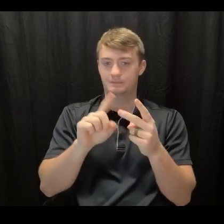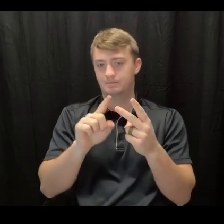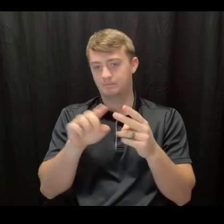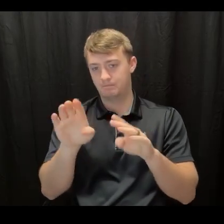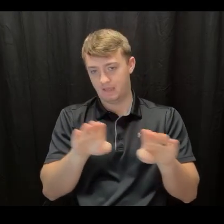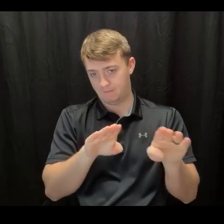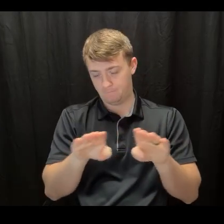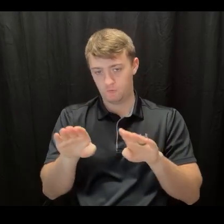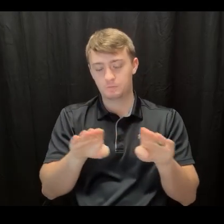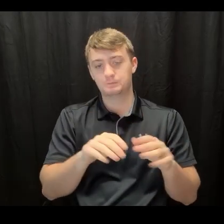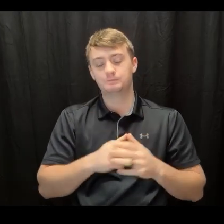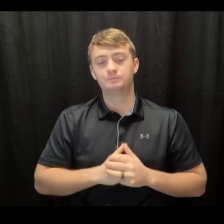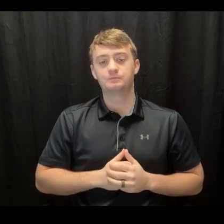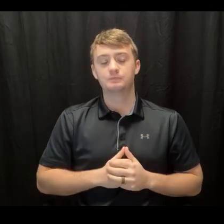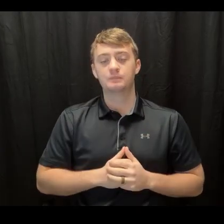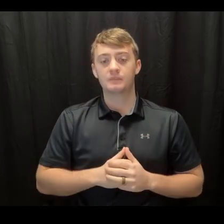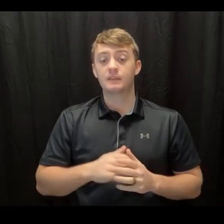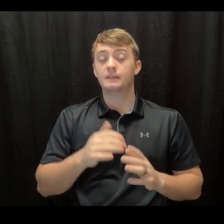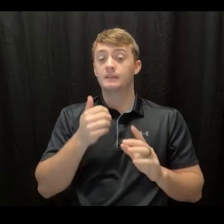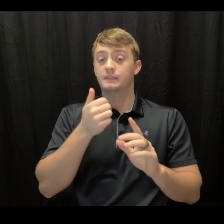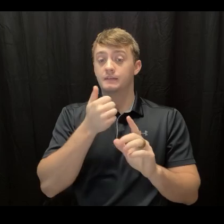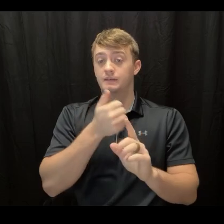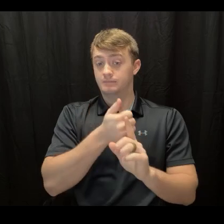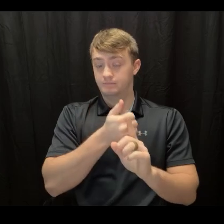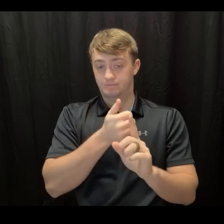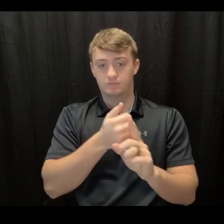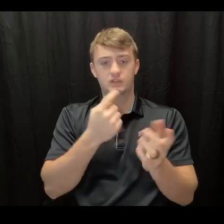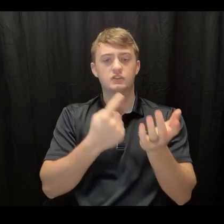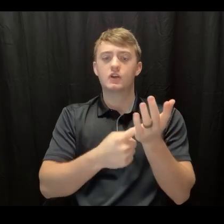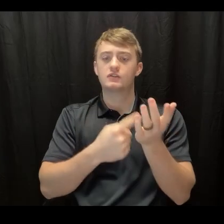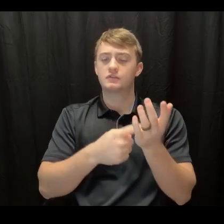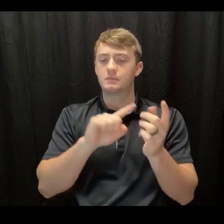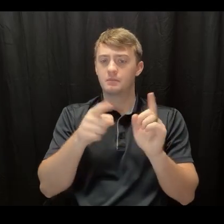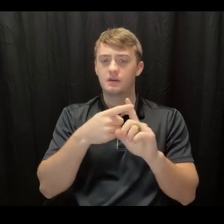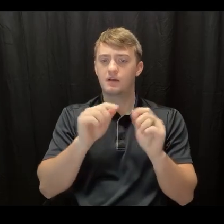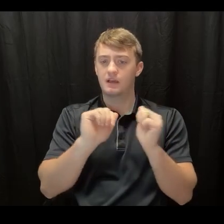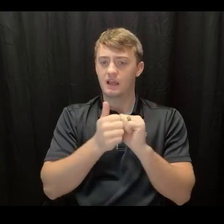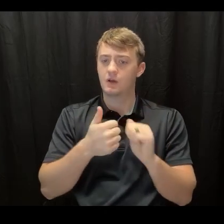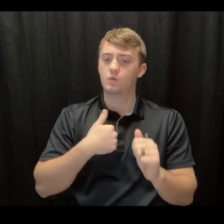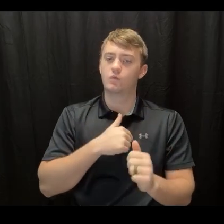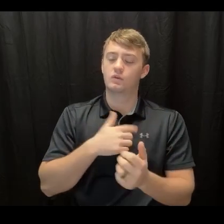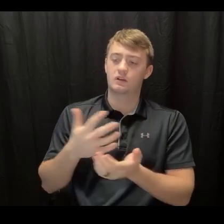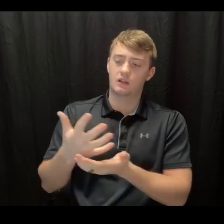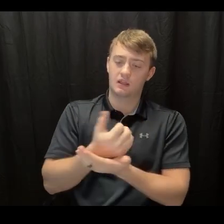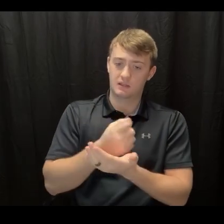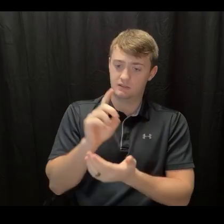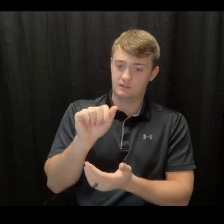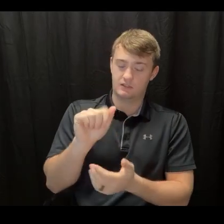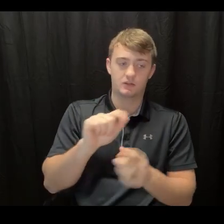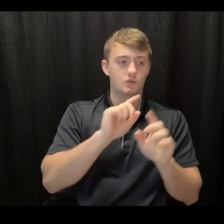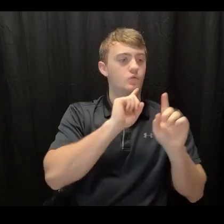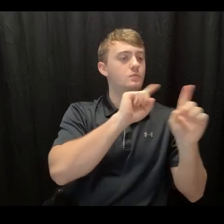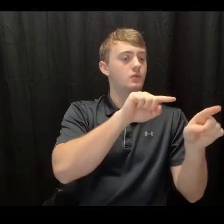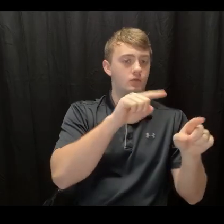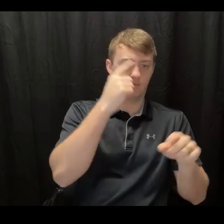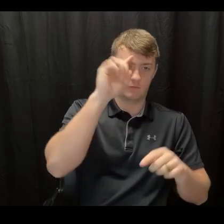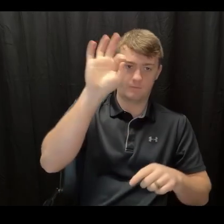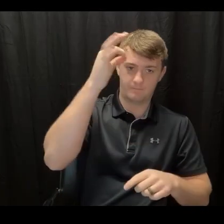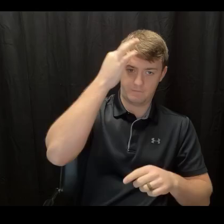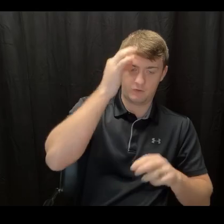discipline and behavior, and it talks about how we collect data and report it for